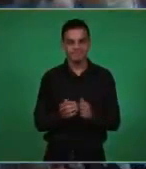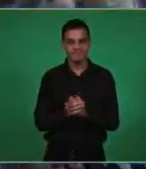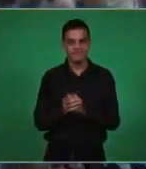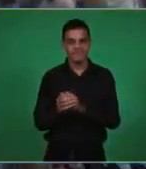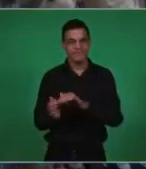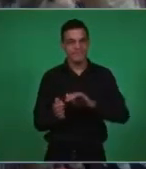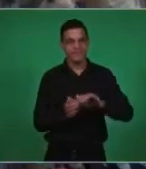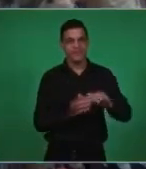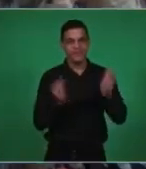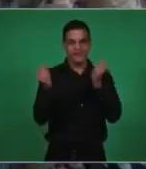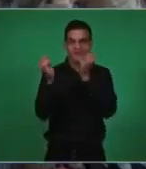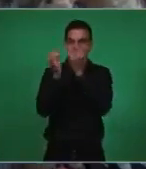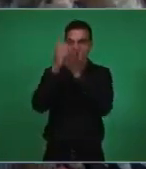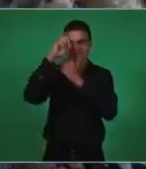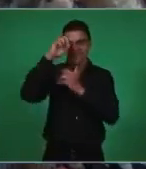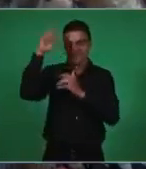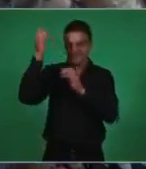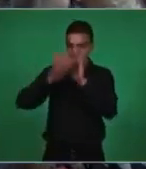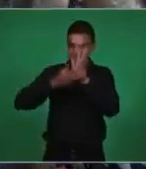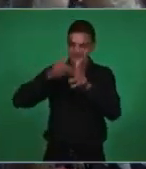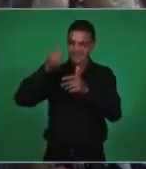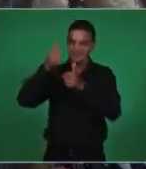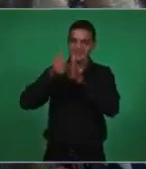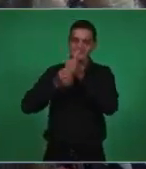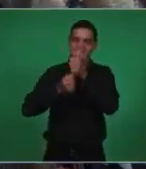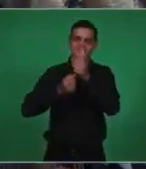Glory to God. Hallelujah.